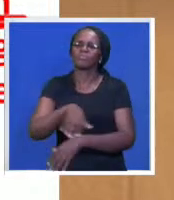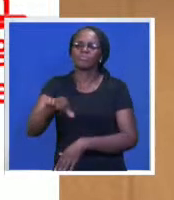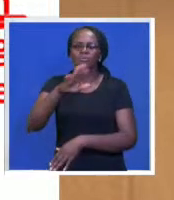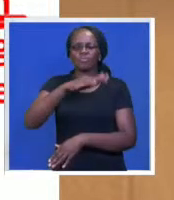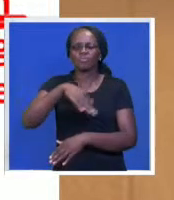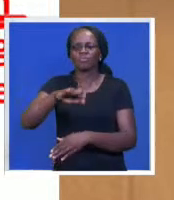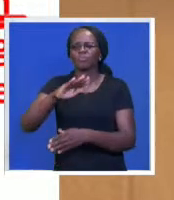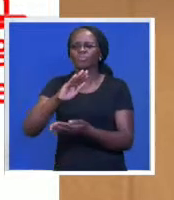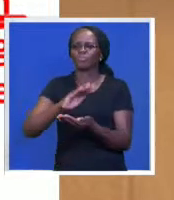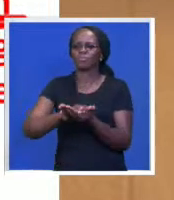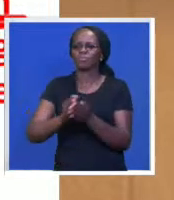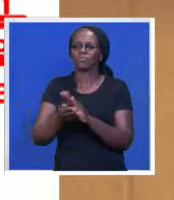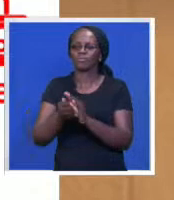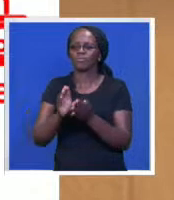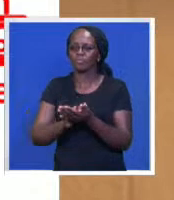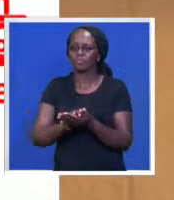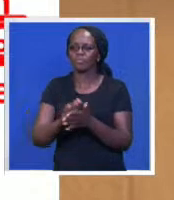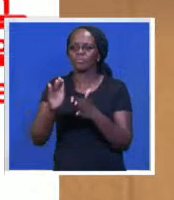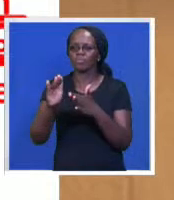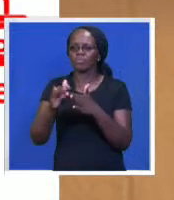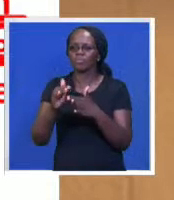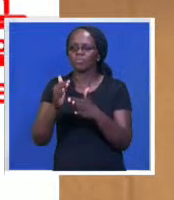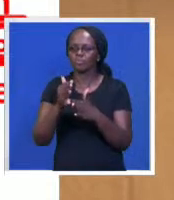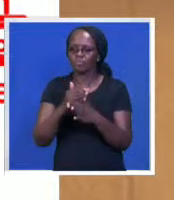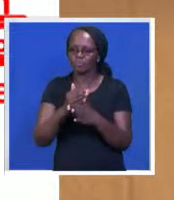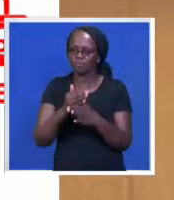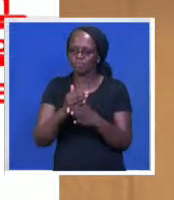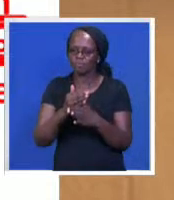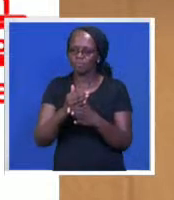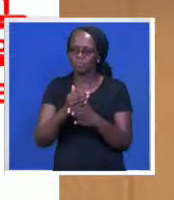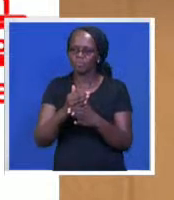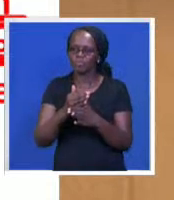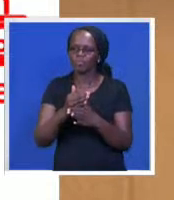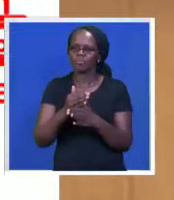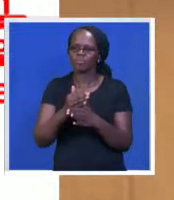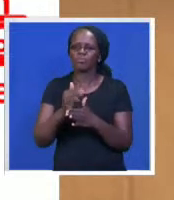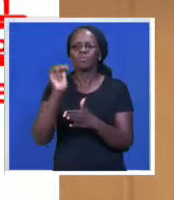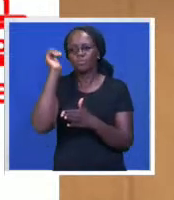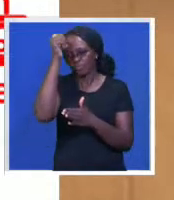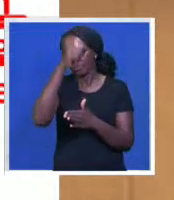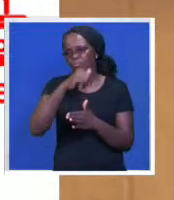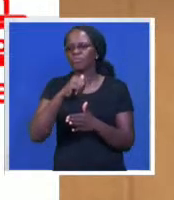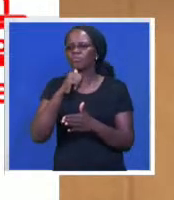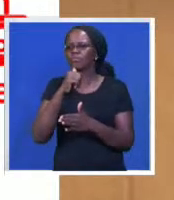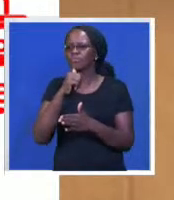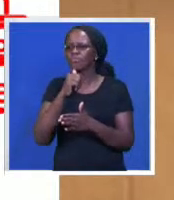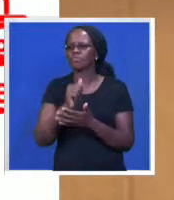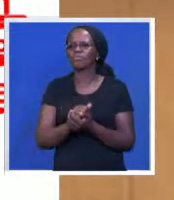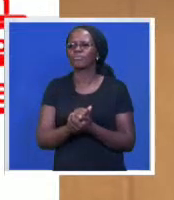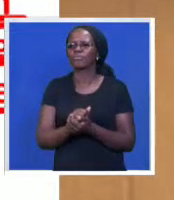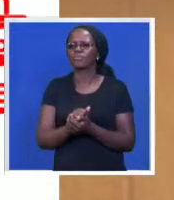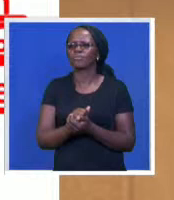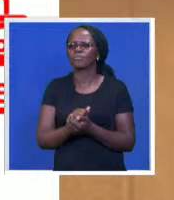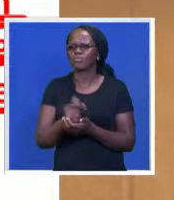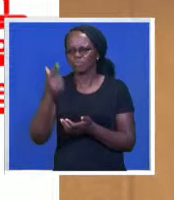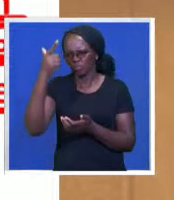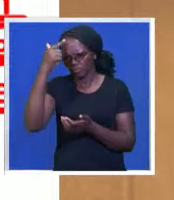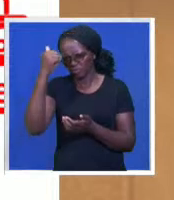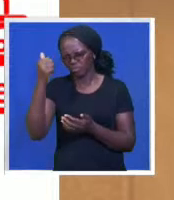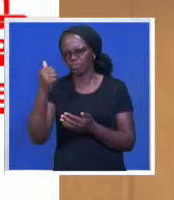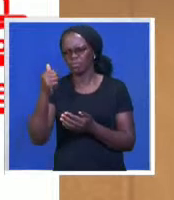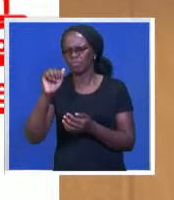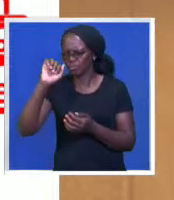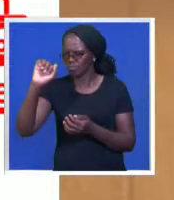because God being the Almighty God, he was going to be able to take care of